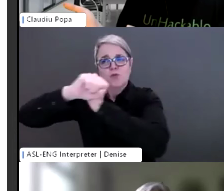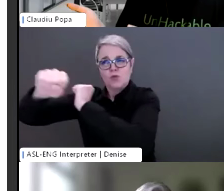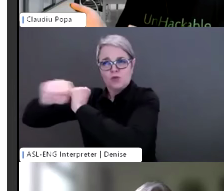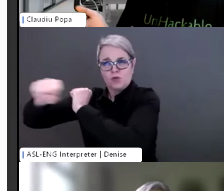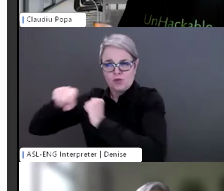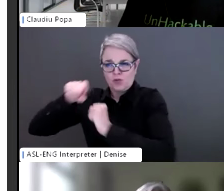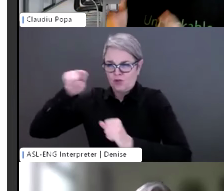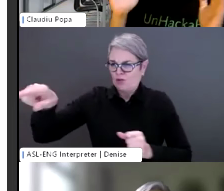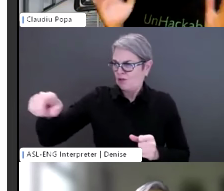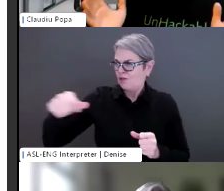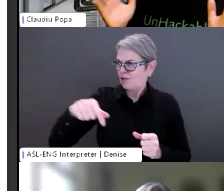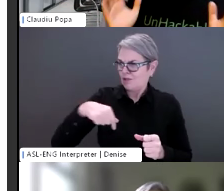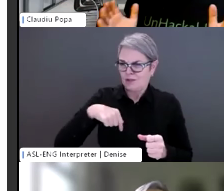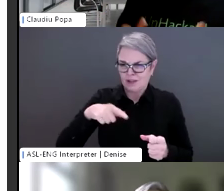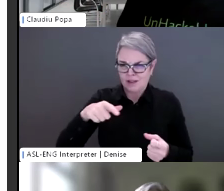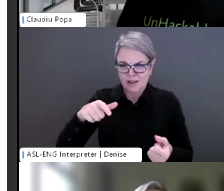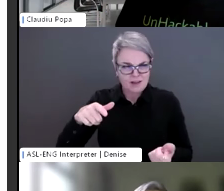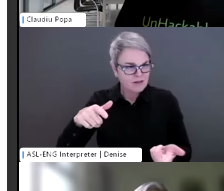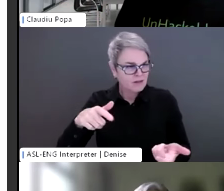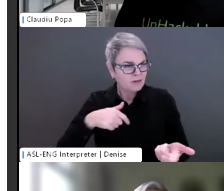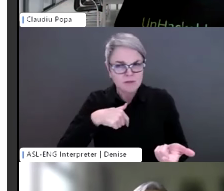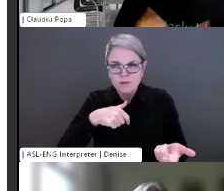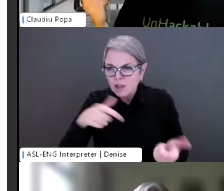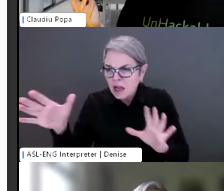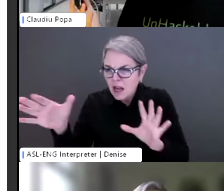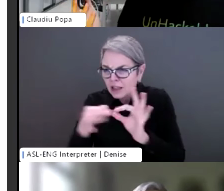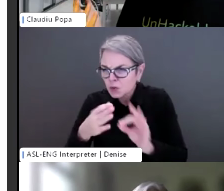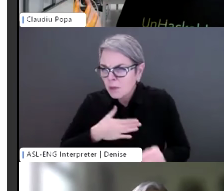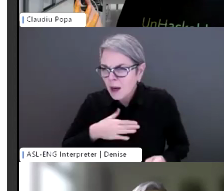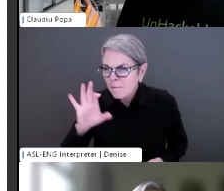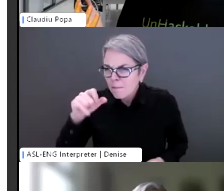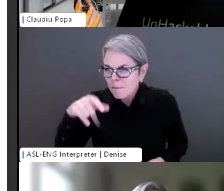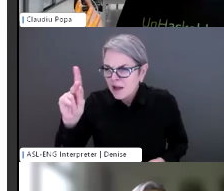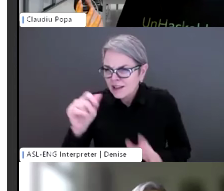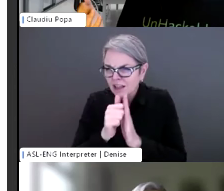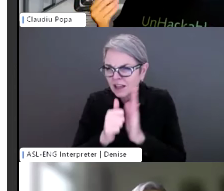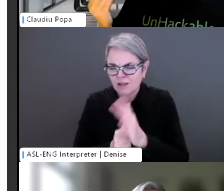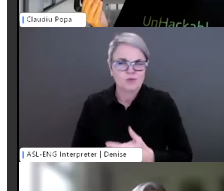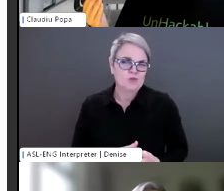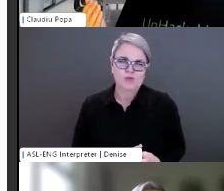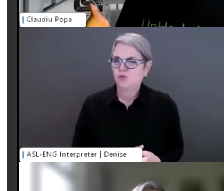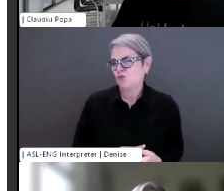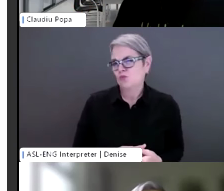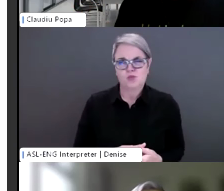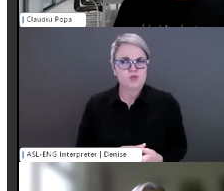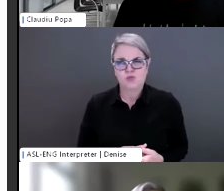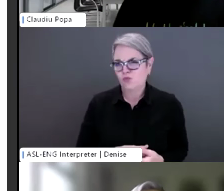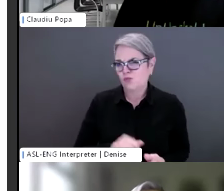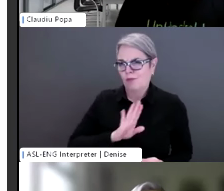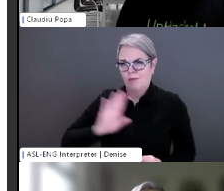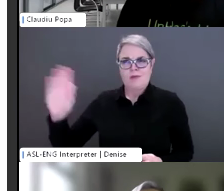in Canada, right? So we don't want to do that because we really don't know what we are connecting